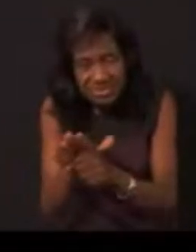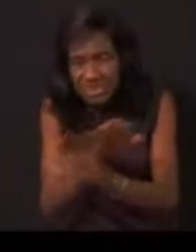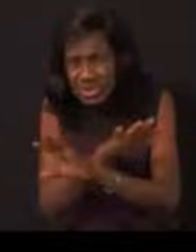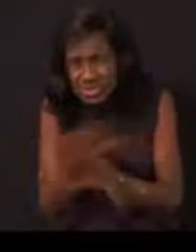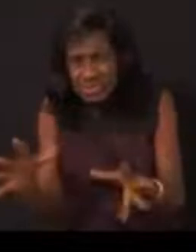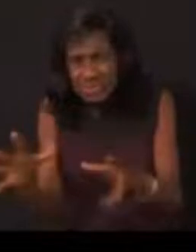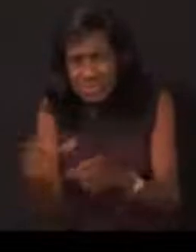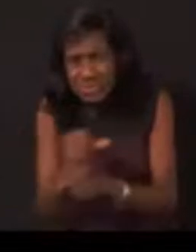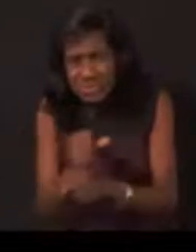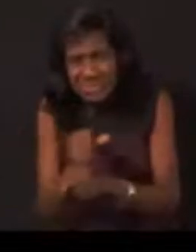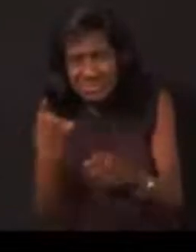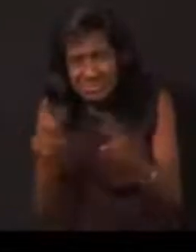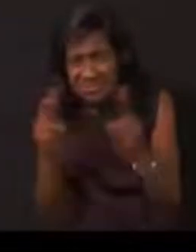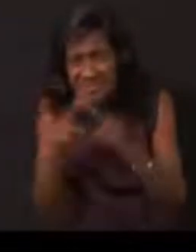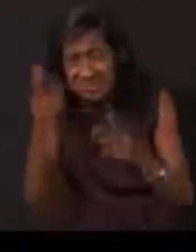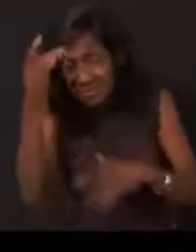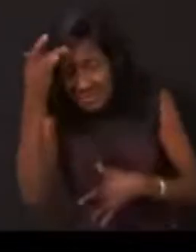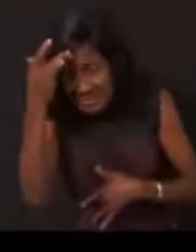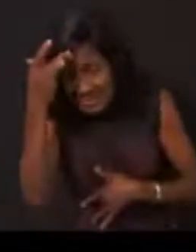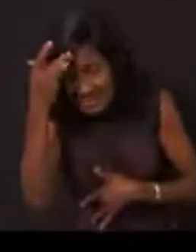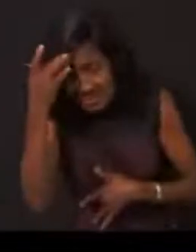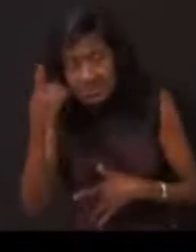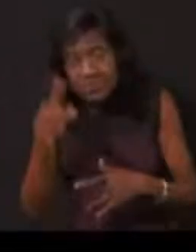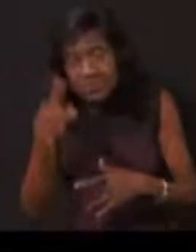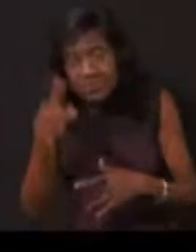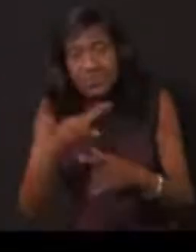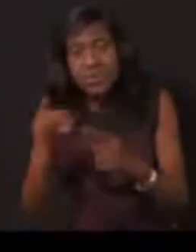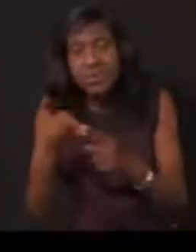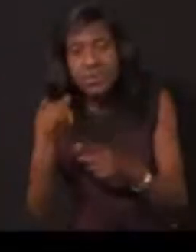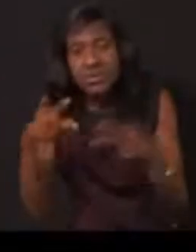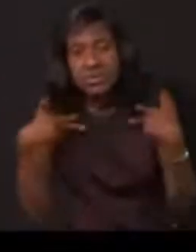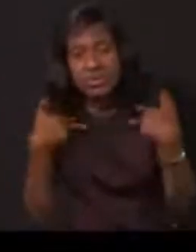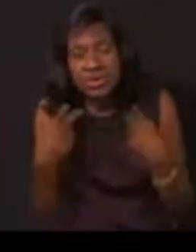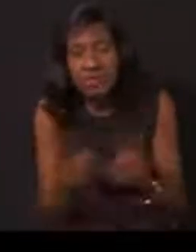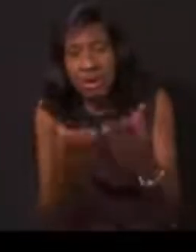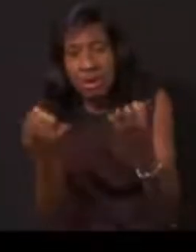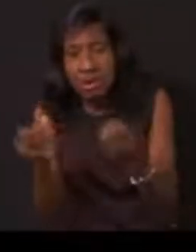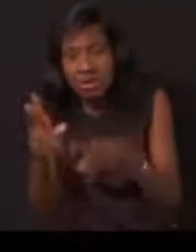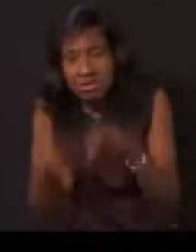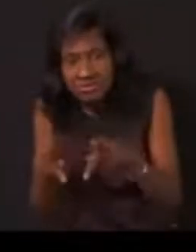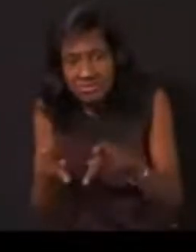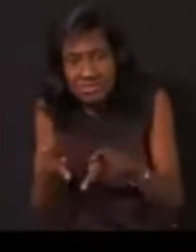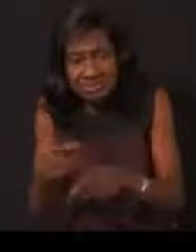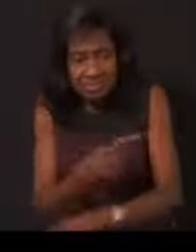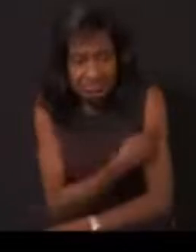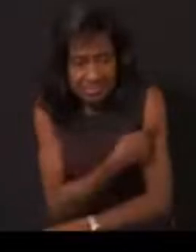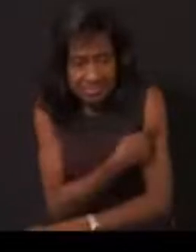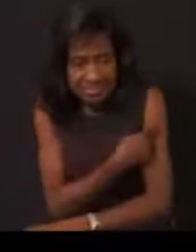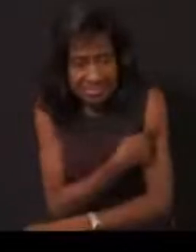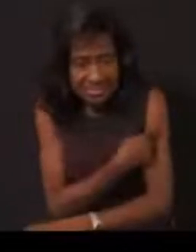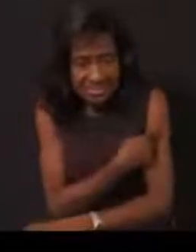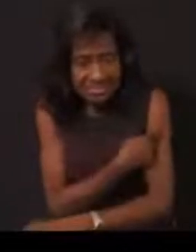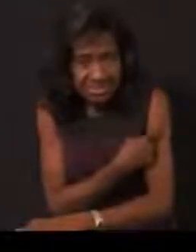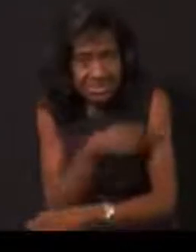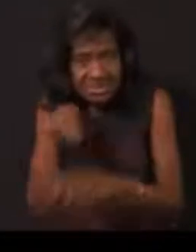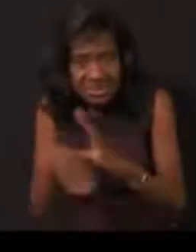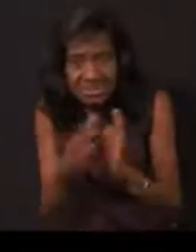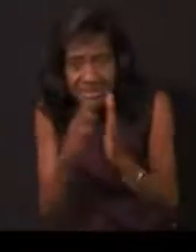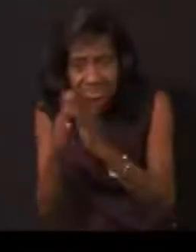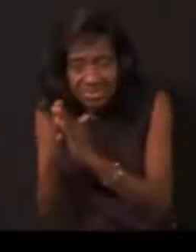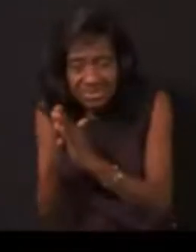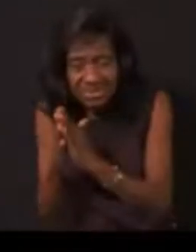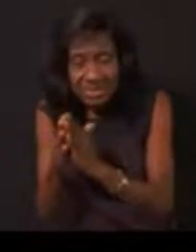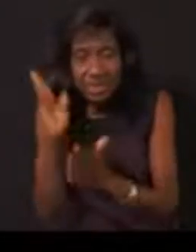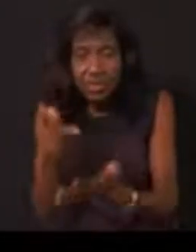ill, and having a highly vaccinated population stops the virus spreading in the way that it otherwise